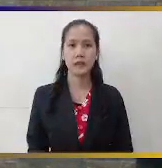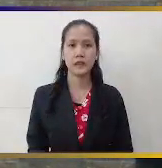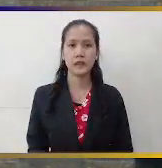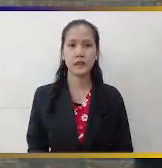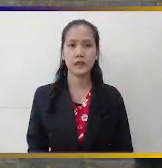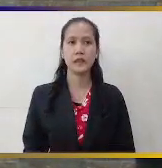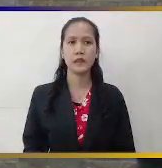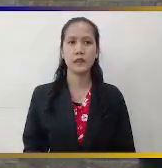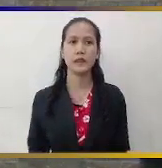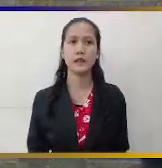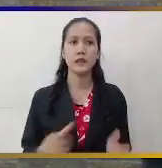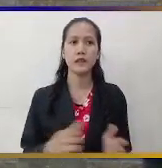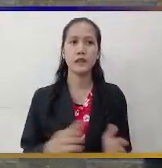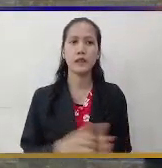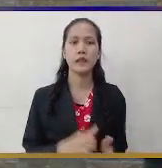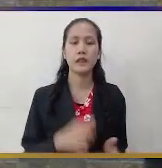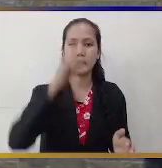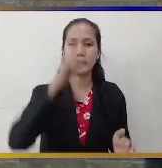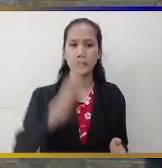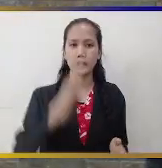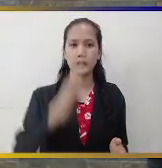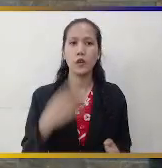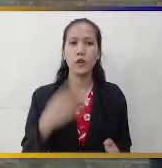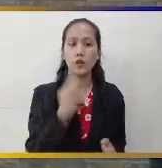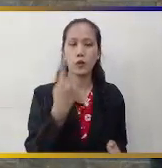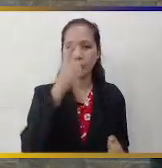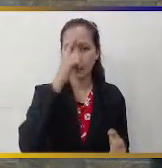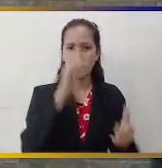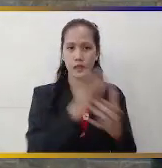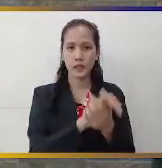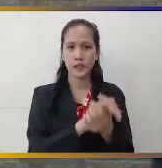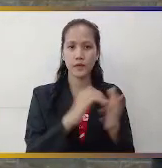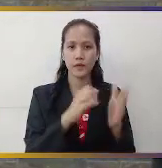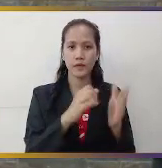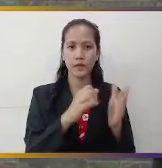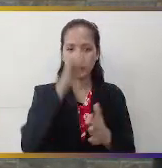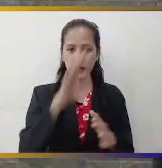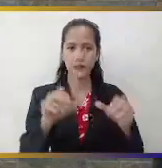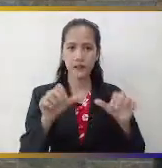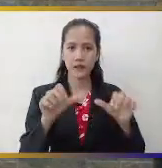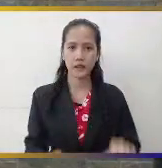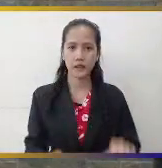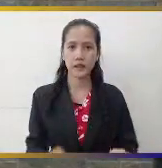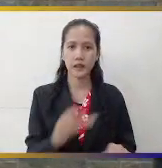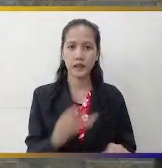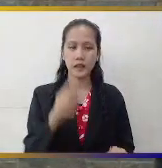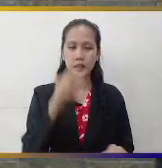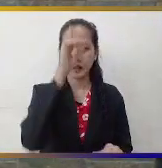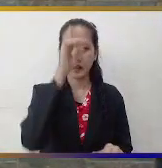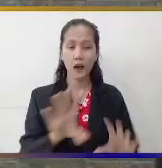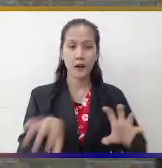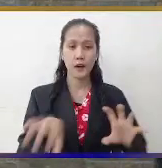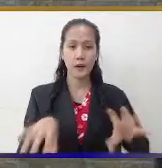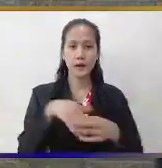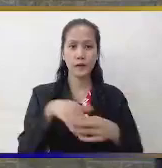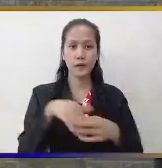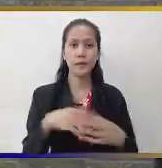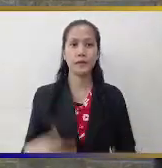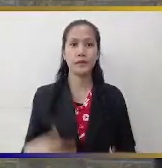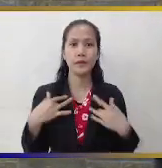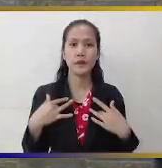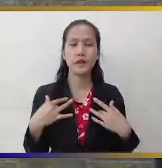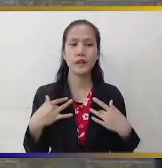God can, and those that are moved in their hearts and their lives, in their convictions, that